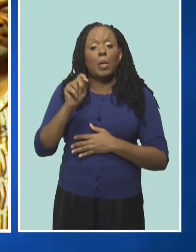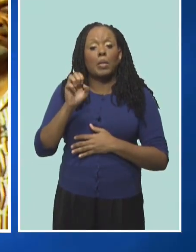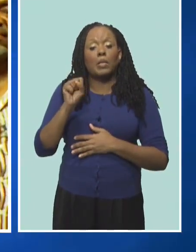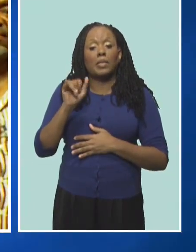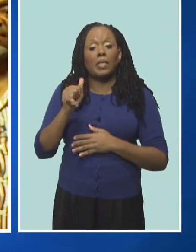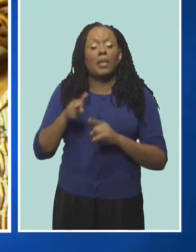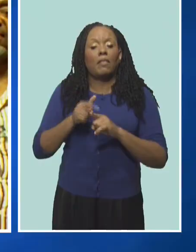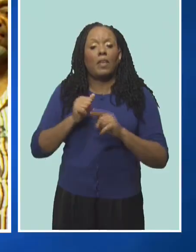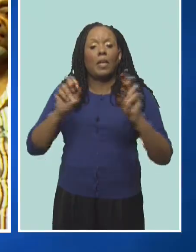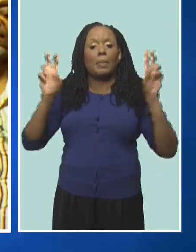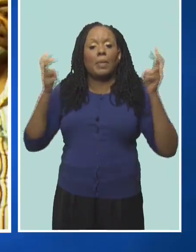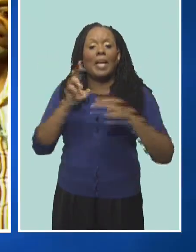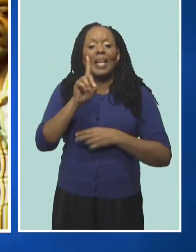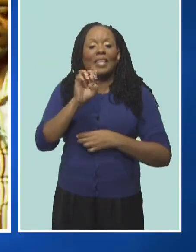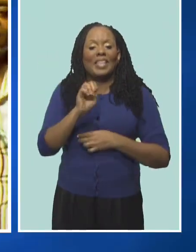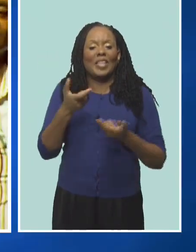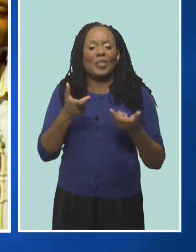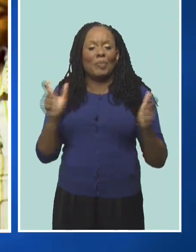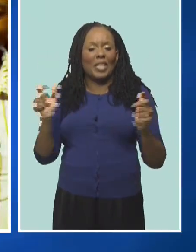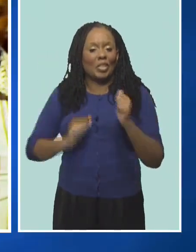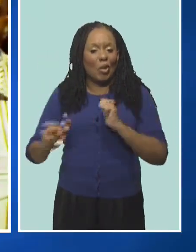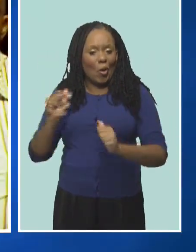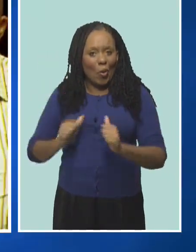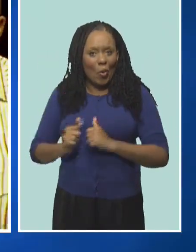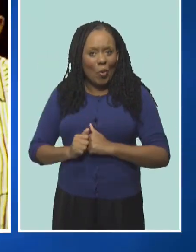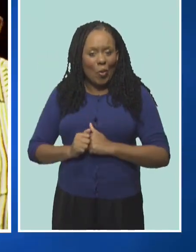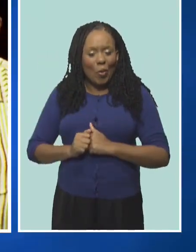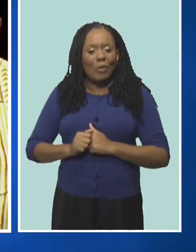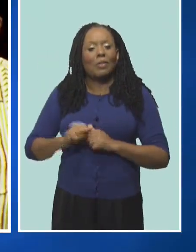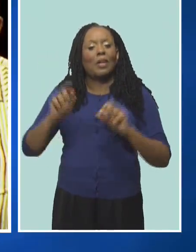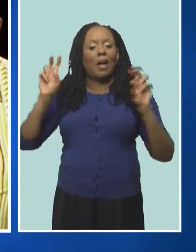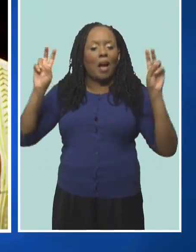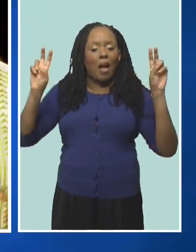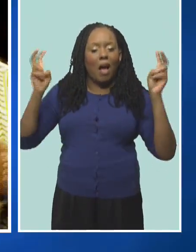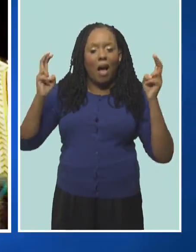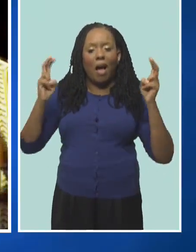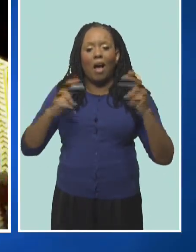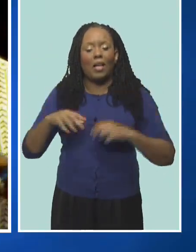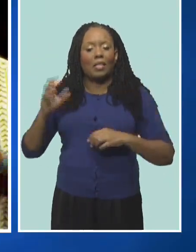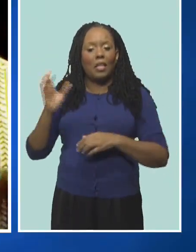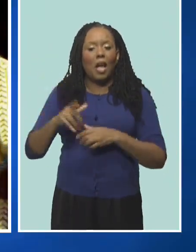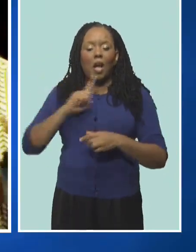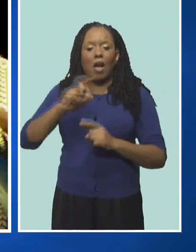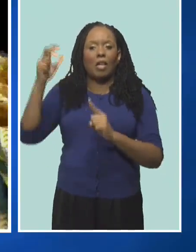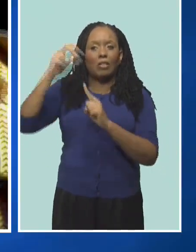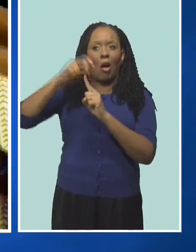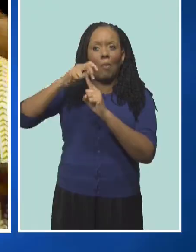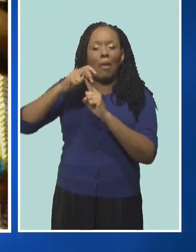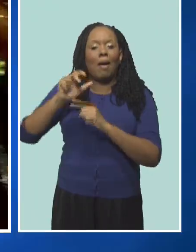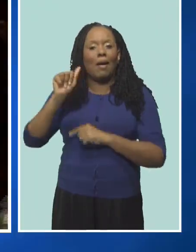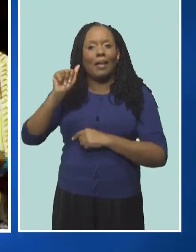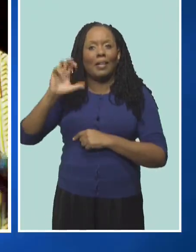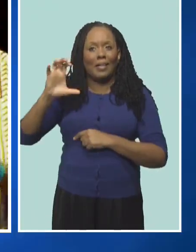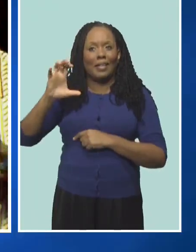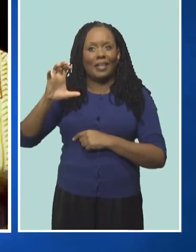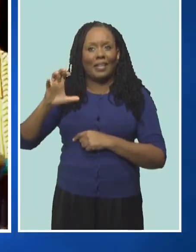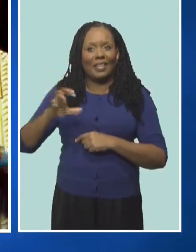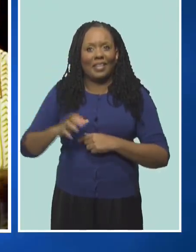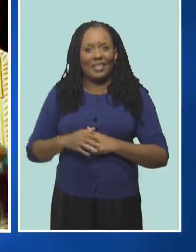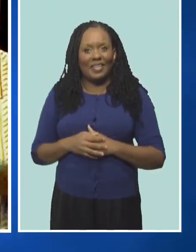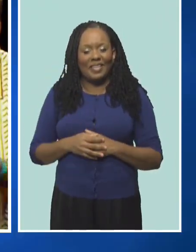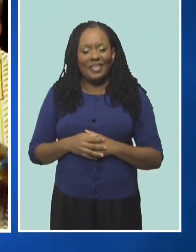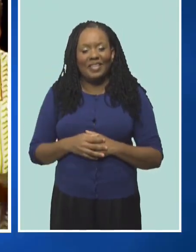comes from the big show, going for crown, the champion, AC.